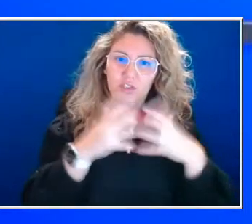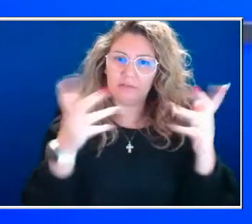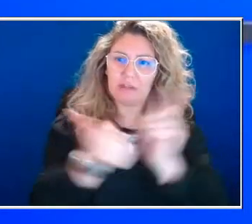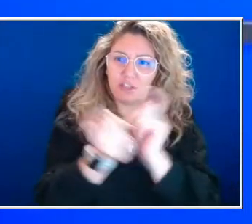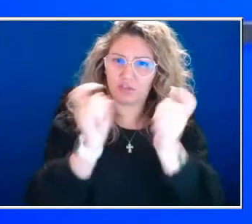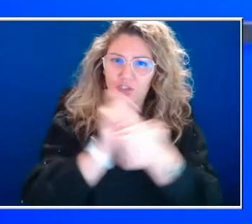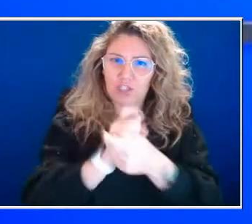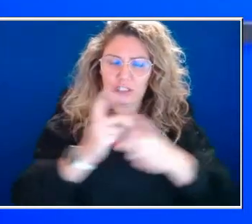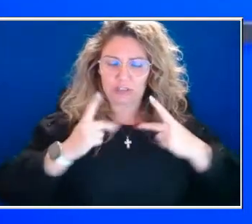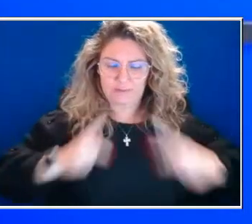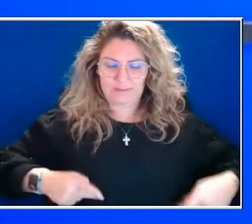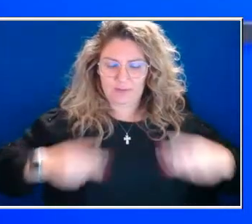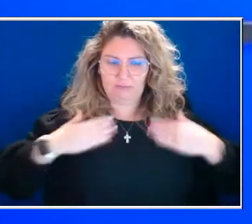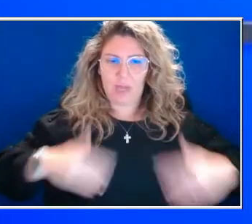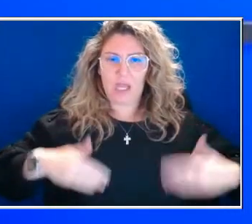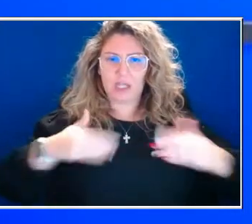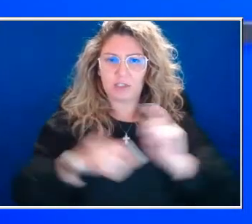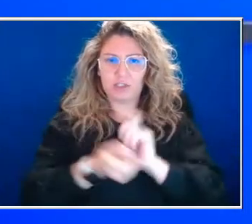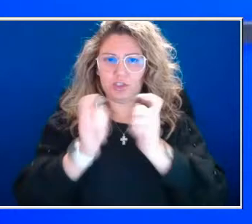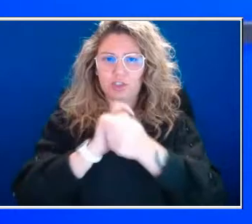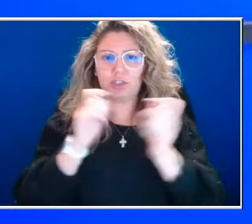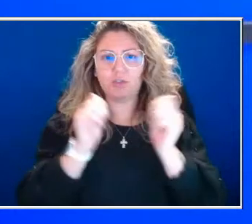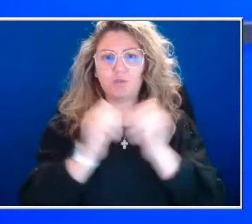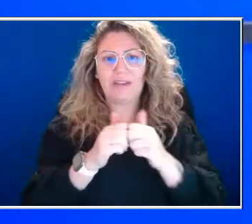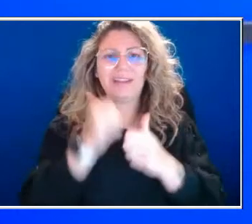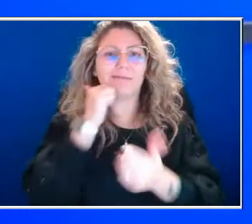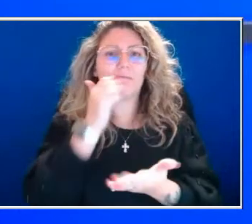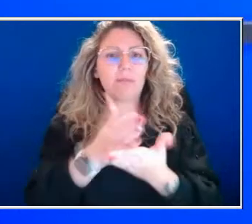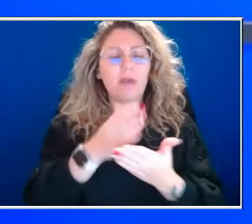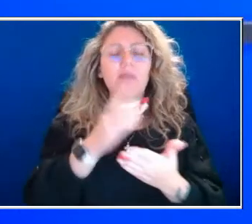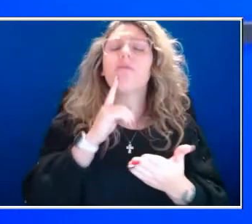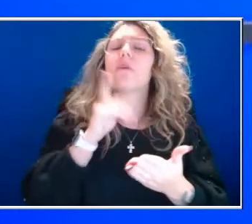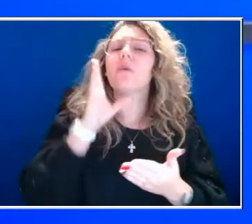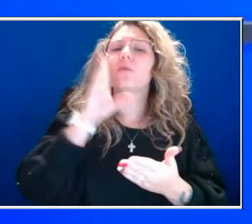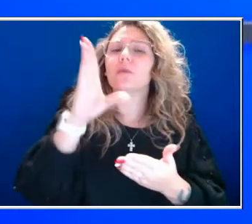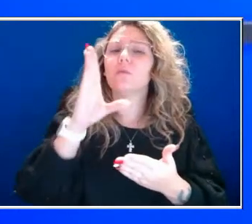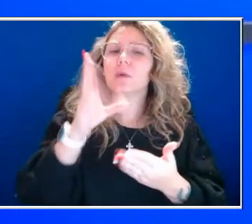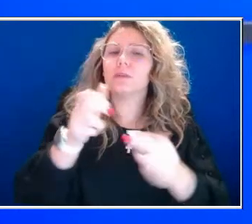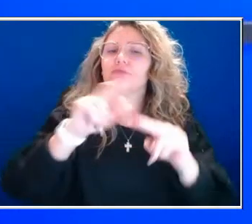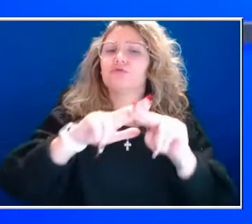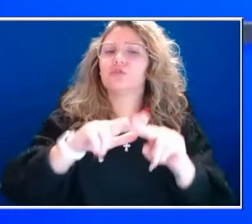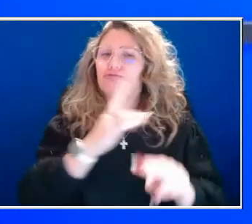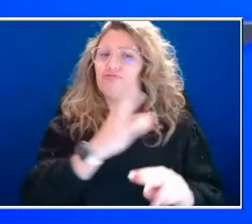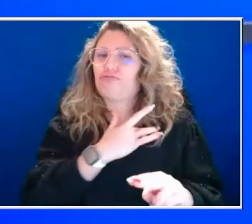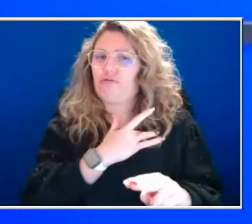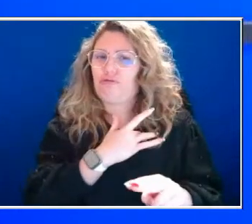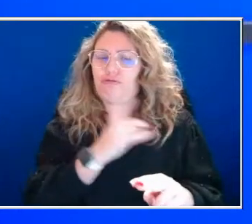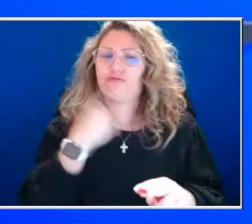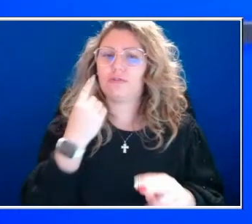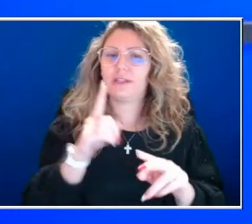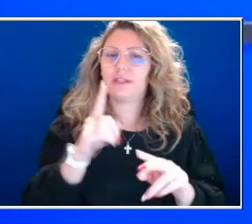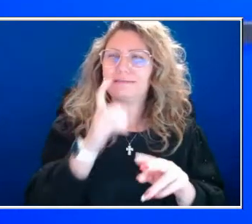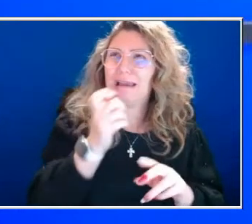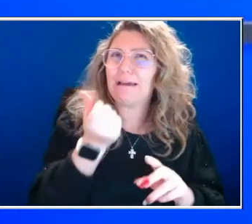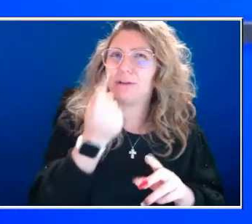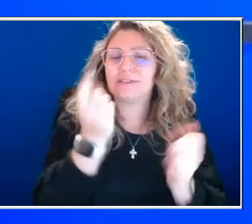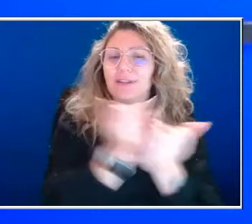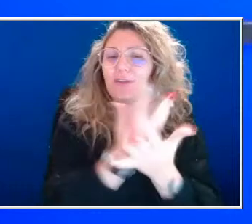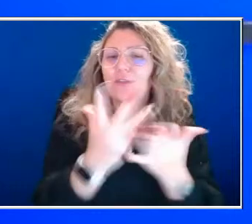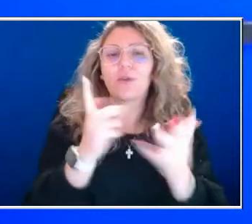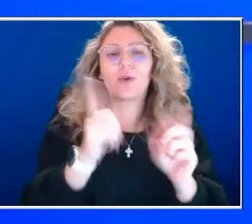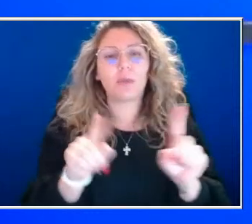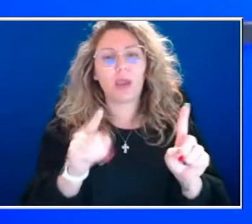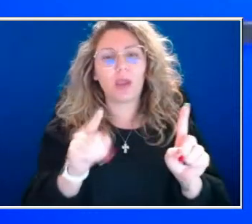that happen with menopause that increase cardiovascular risk, and we don't actually understand everything, but we do know with the